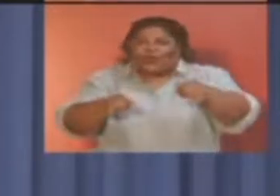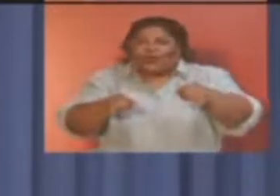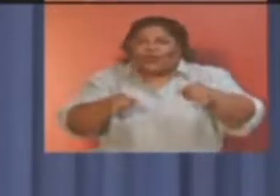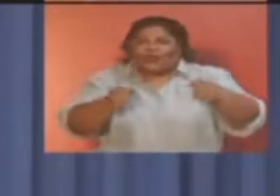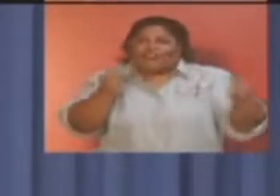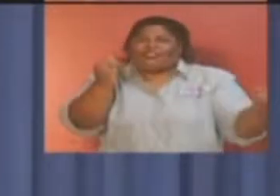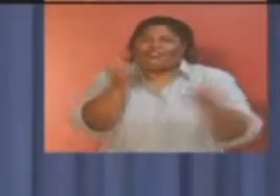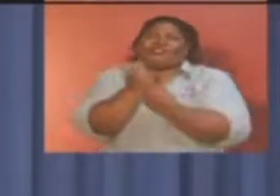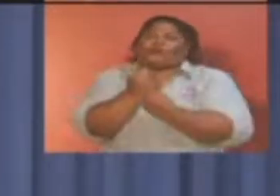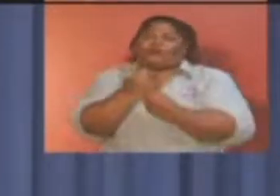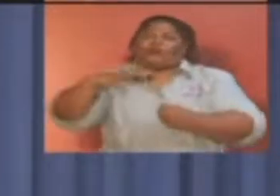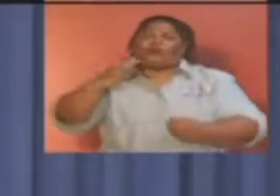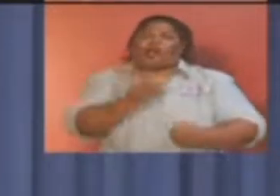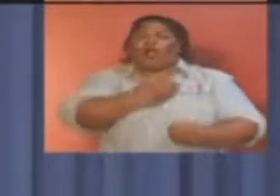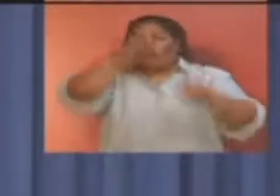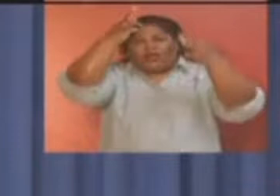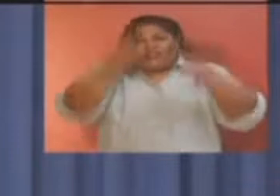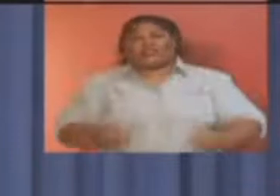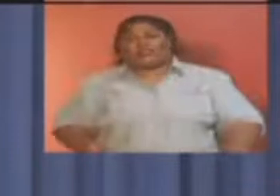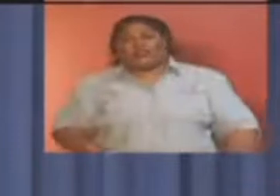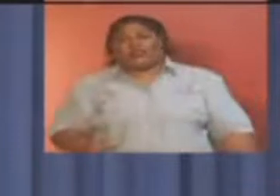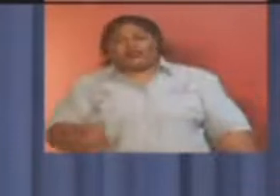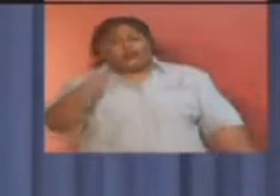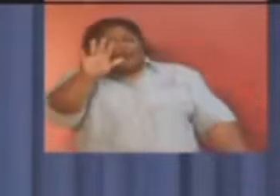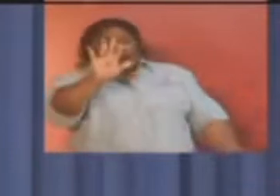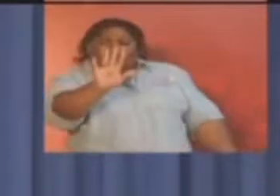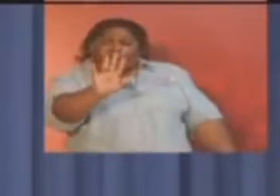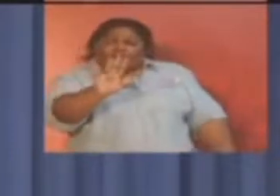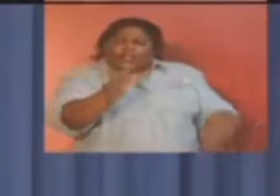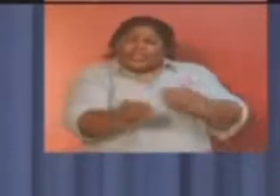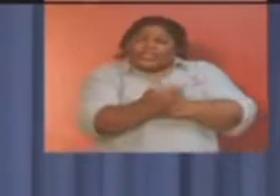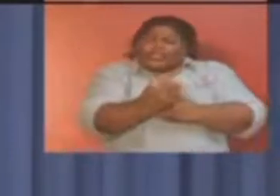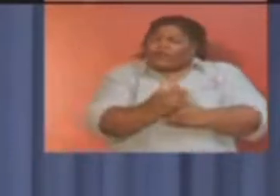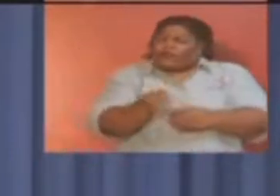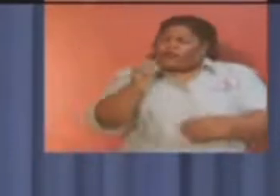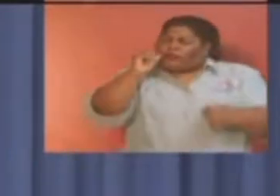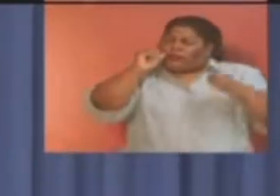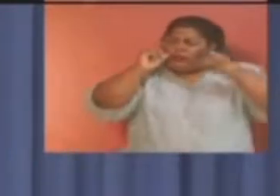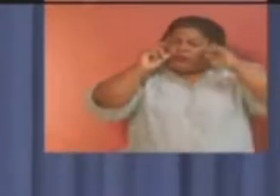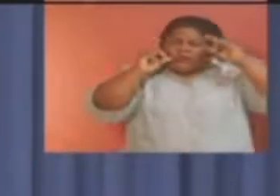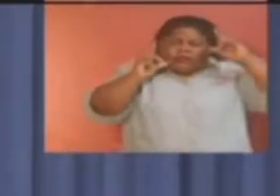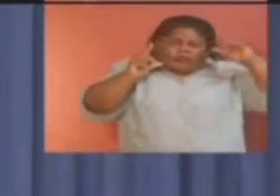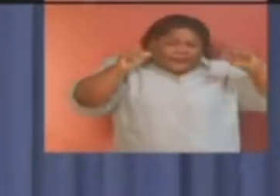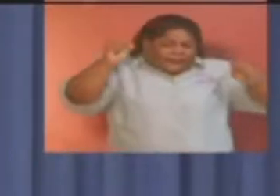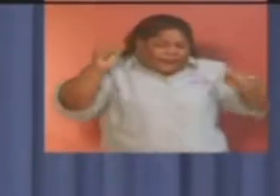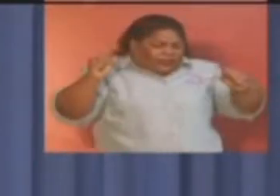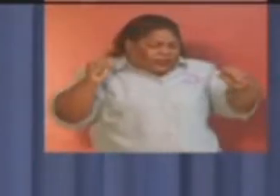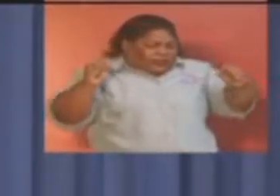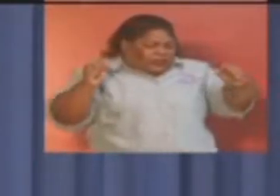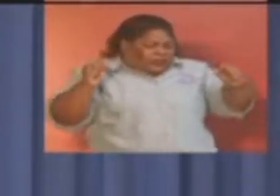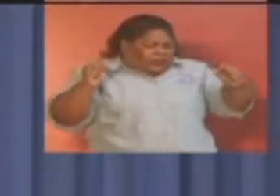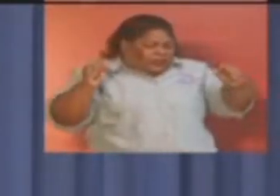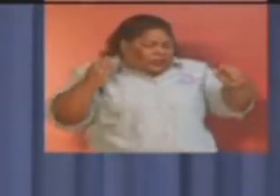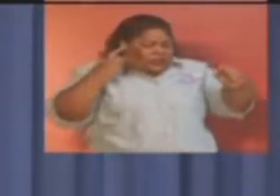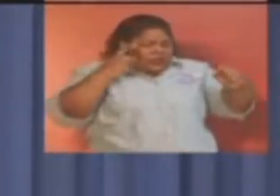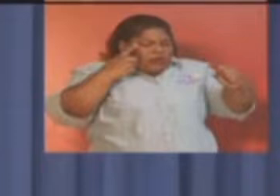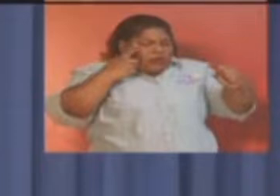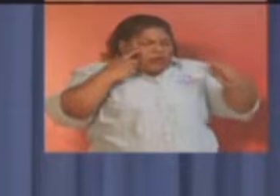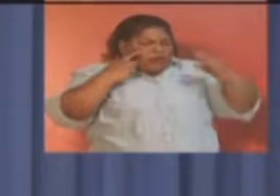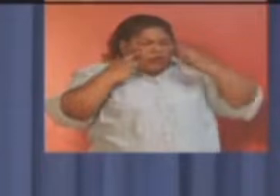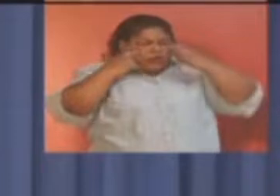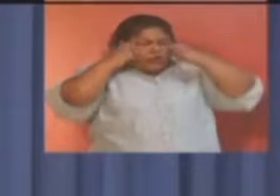individuals. I woke up this morning holding back my own tears for that family